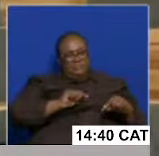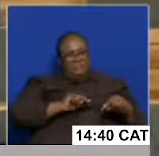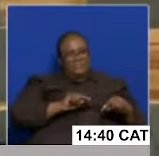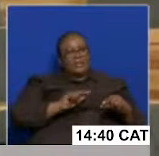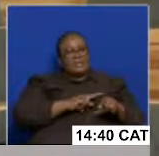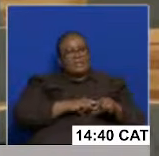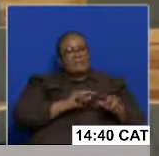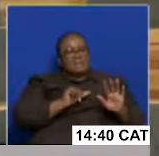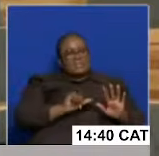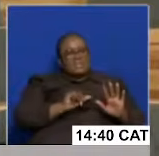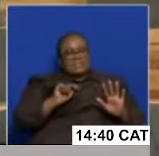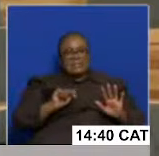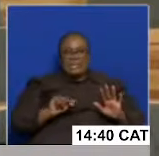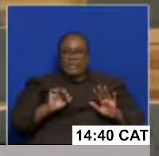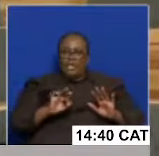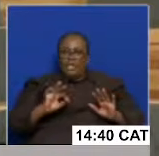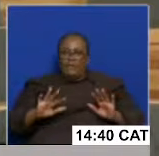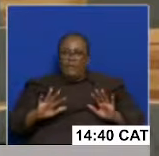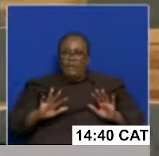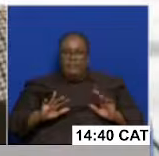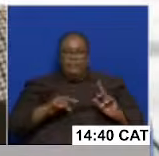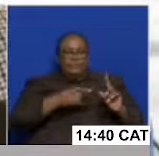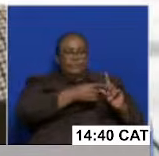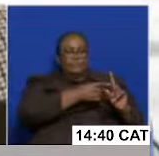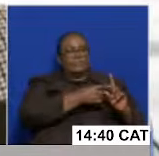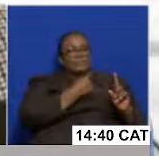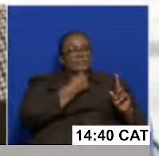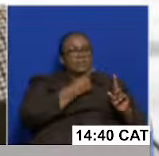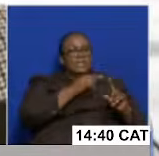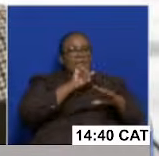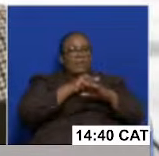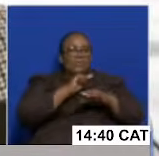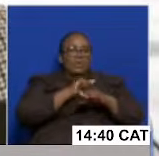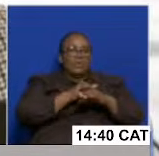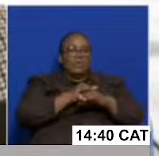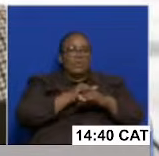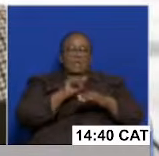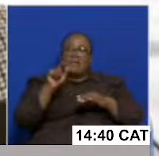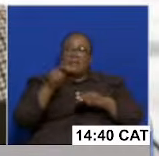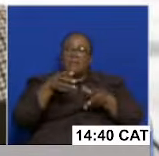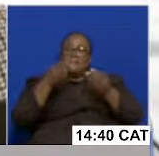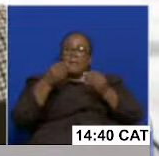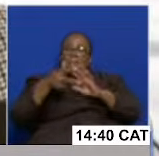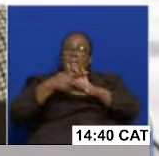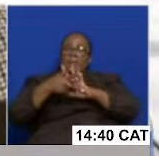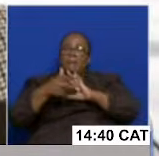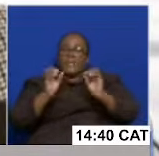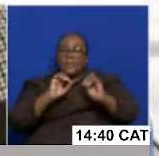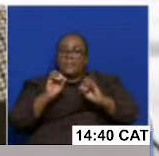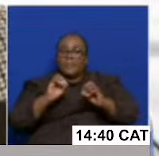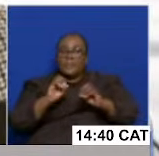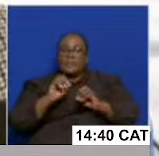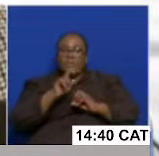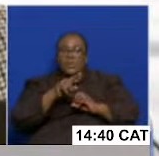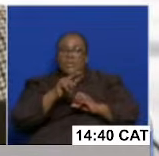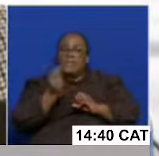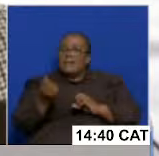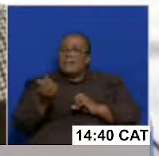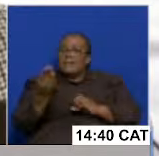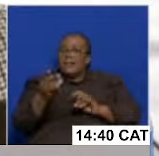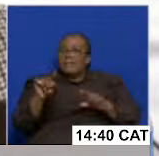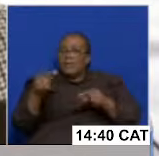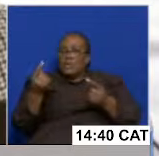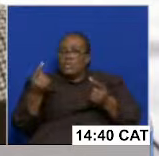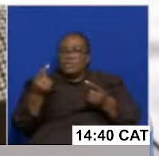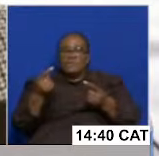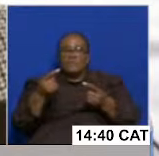says, those rocks, he won't ever get a permit for it, right? So he can never claim it from SAPS anyway. And you